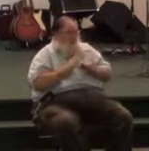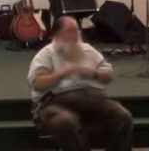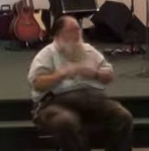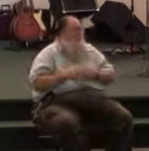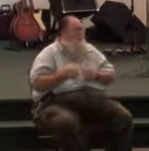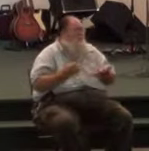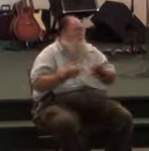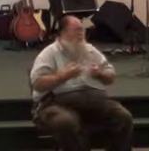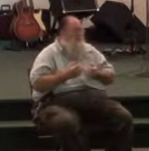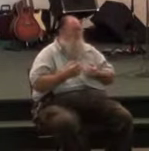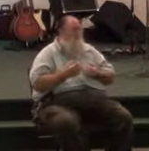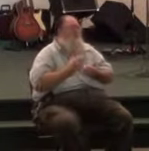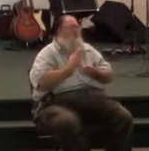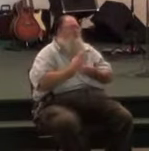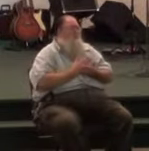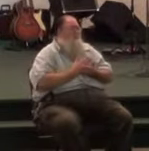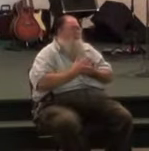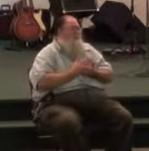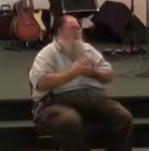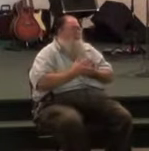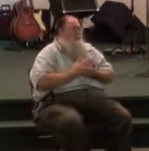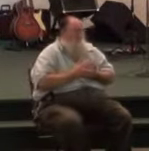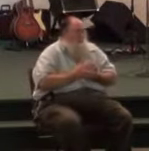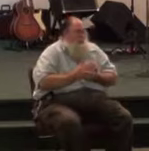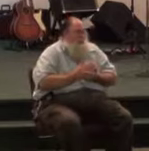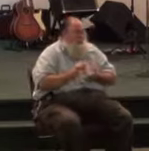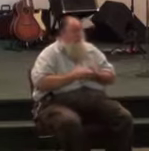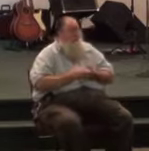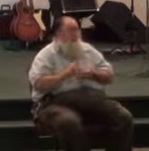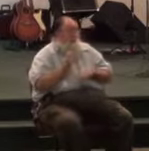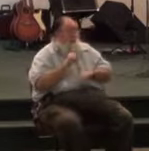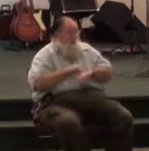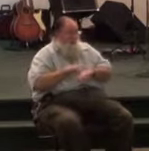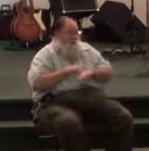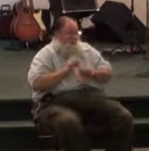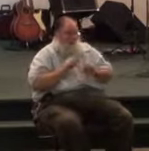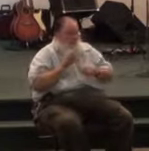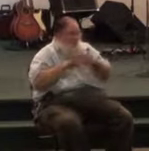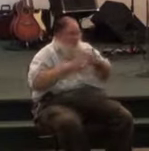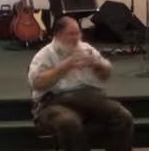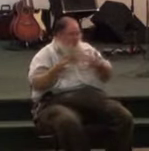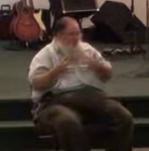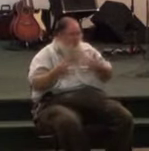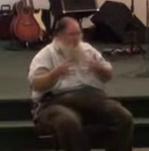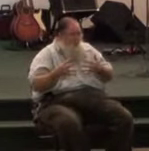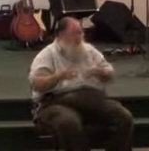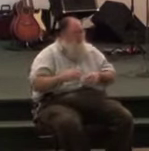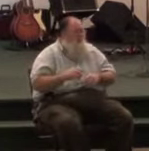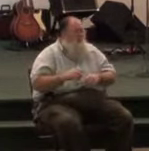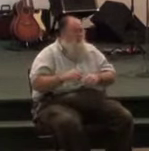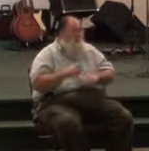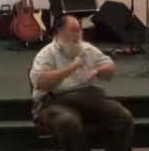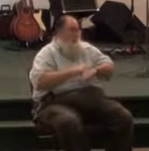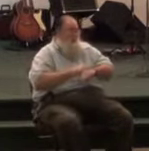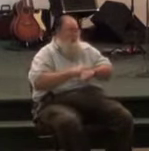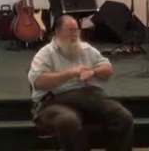for a second and tell us that at that time there wasn't a calendar as you and I know it. Time was called days. There's